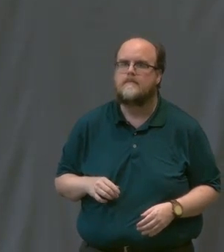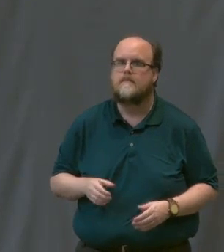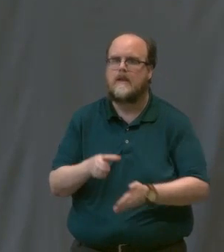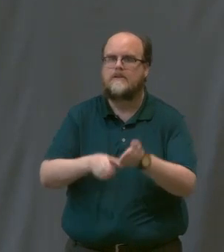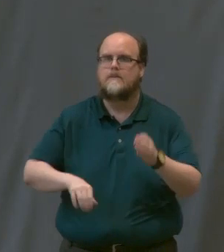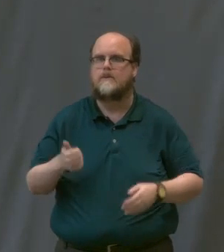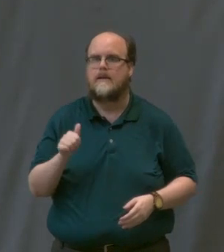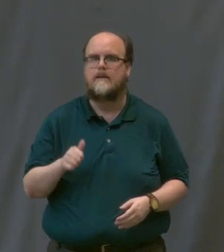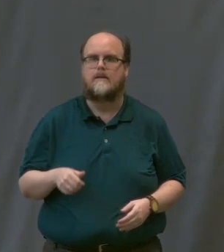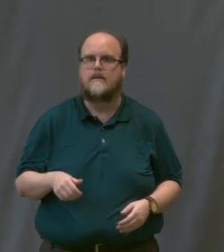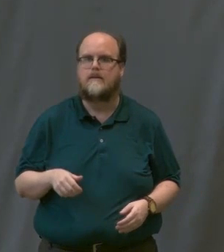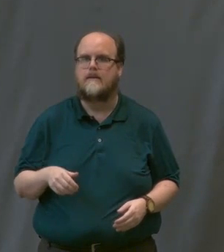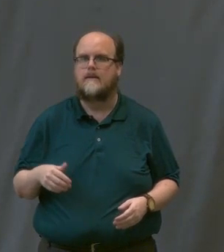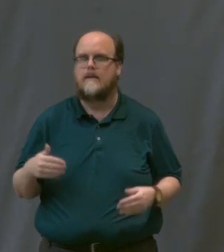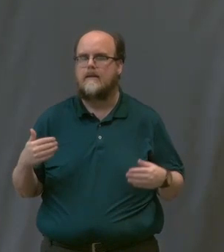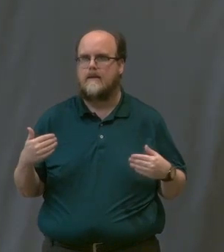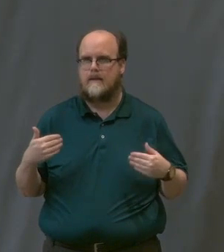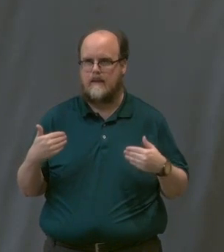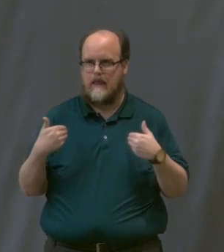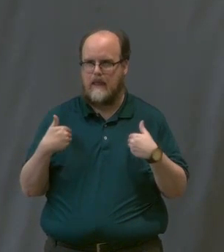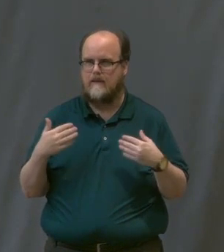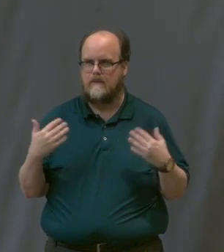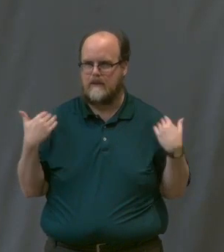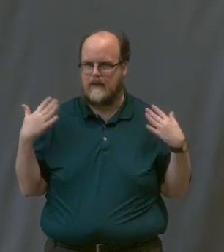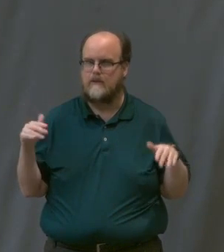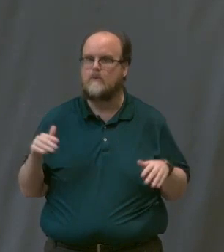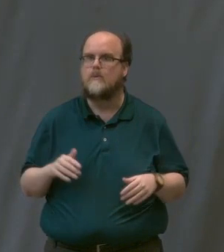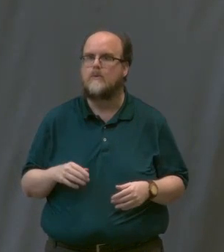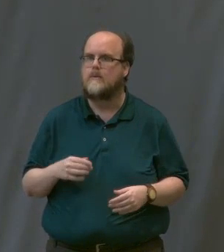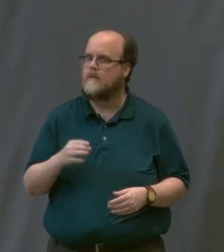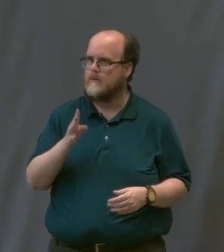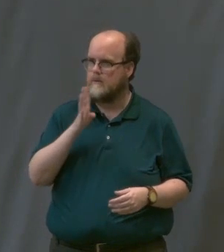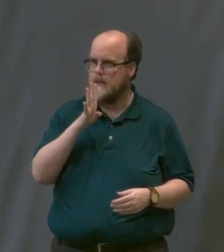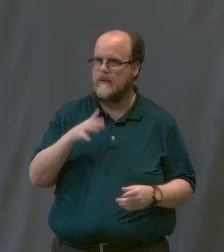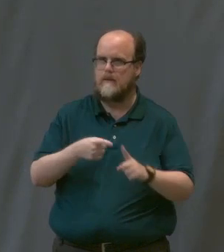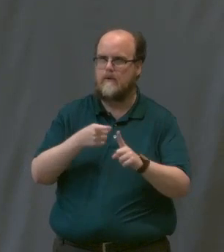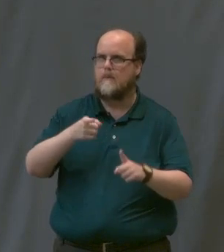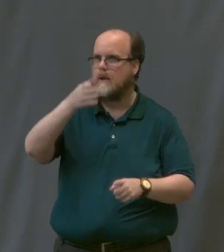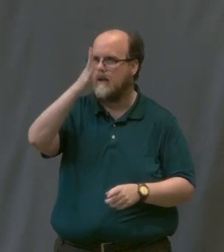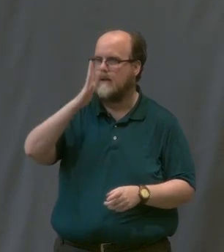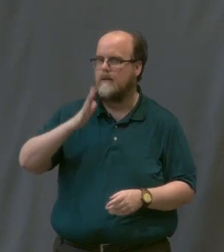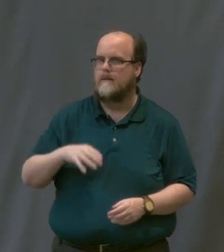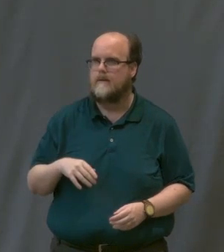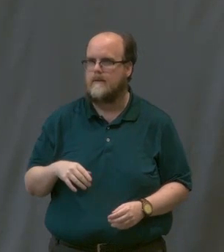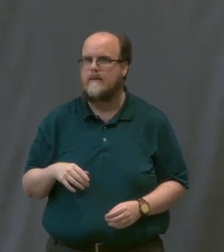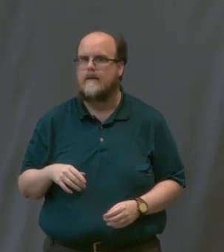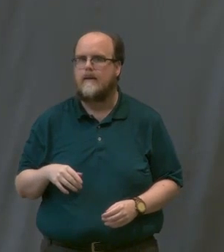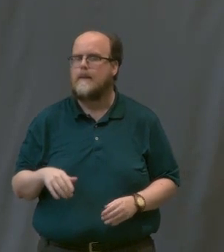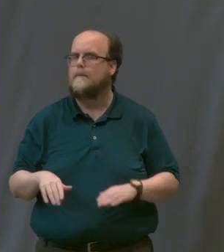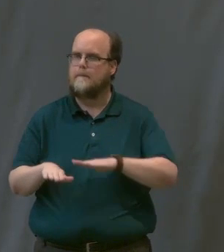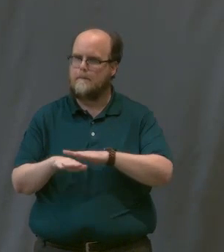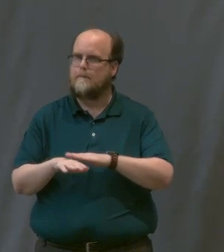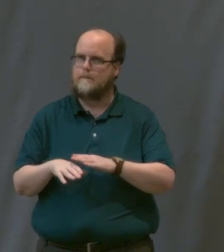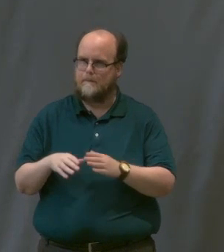Chapter 10, we have an angel that we're going to be reading tonight. We have an angel speaking for God. And basically what